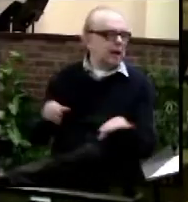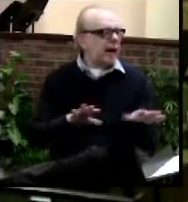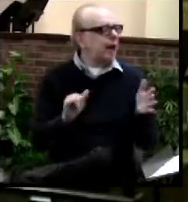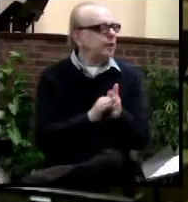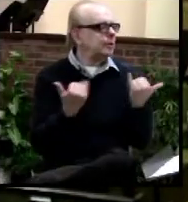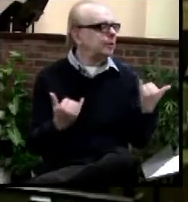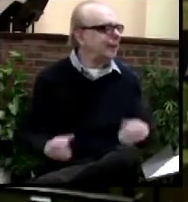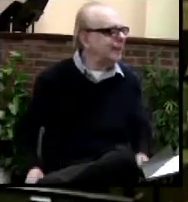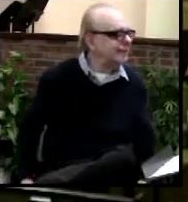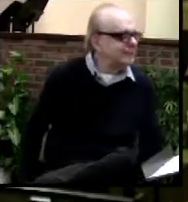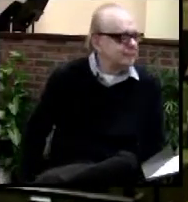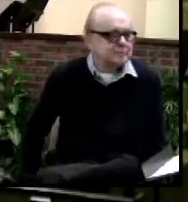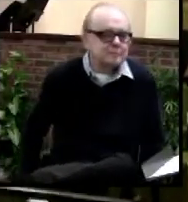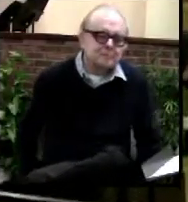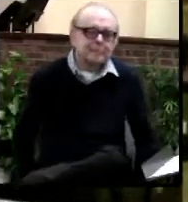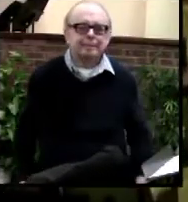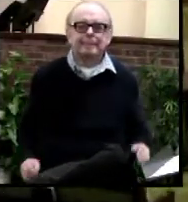today?